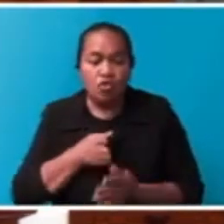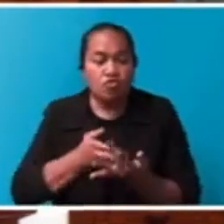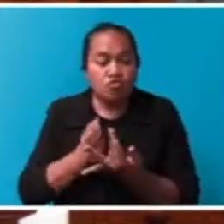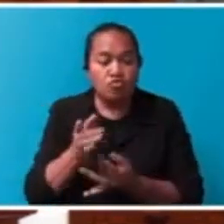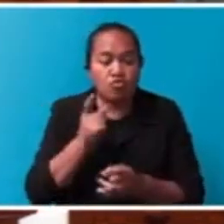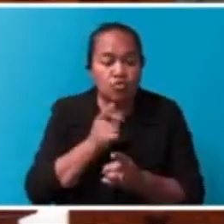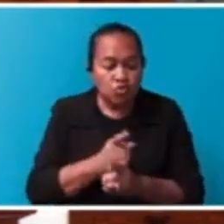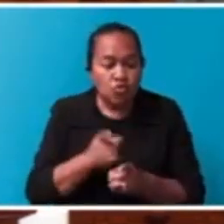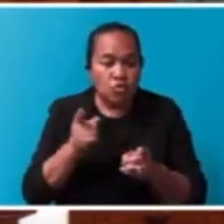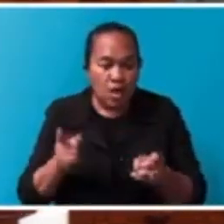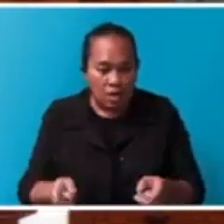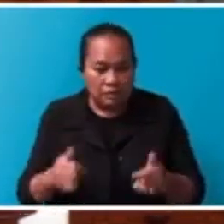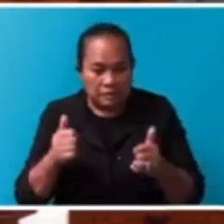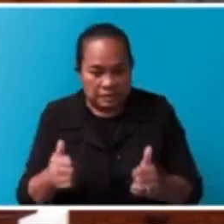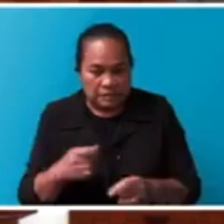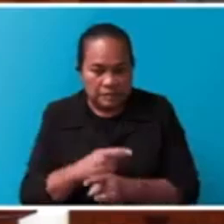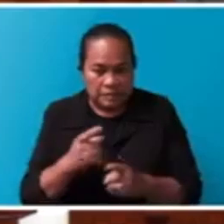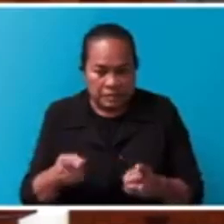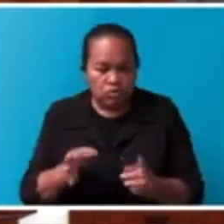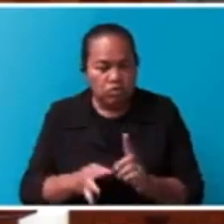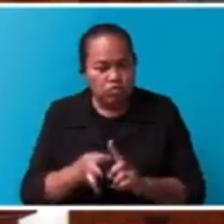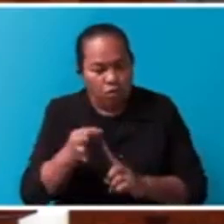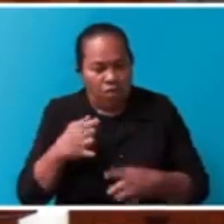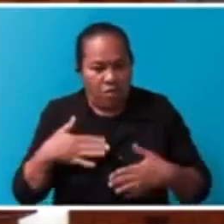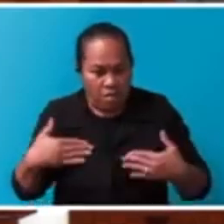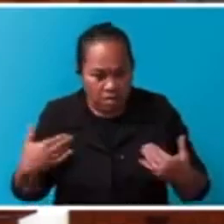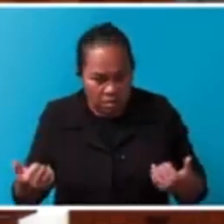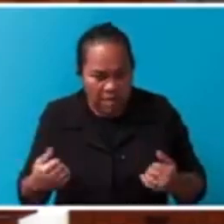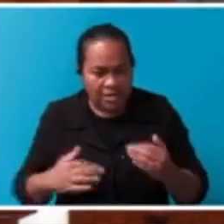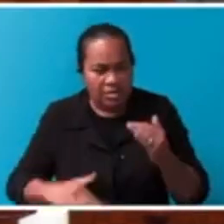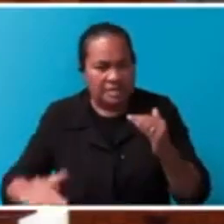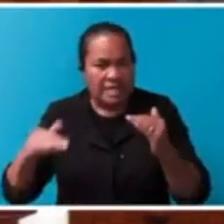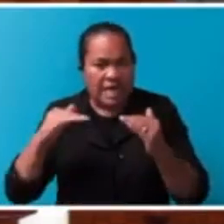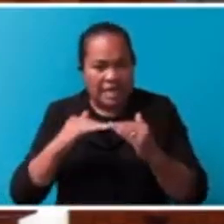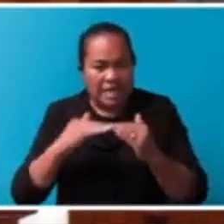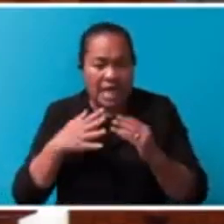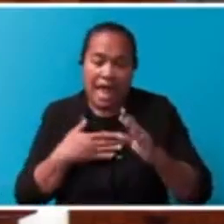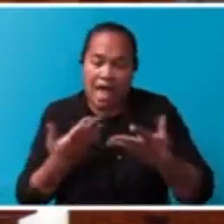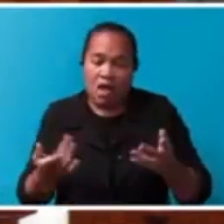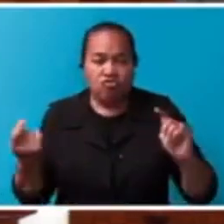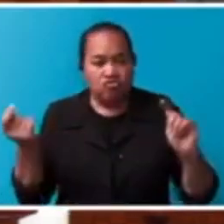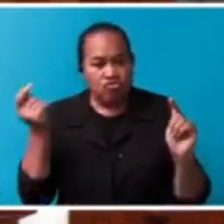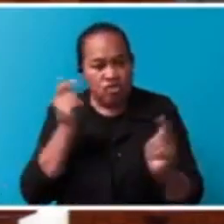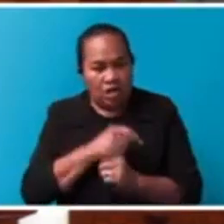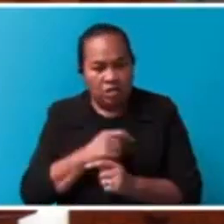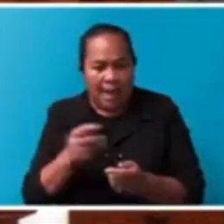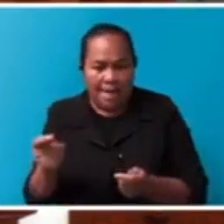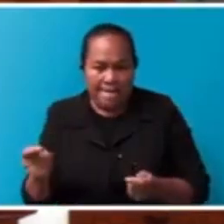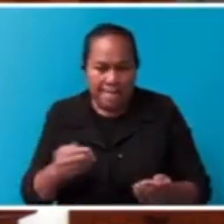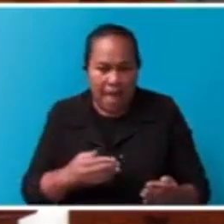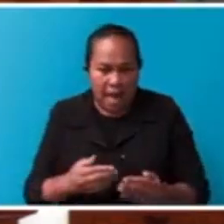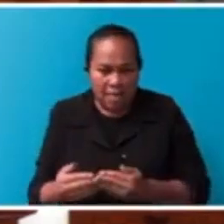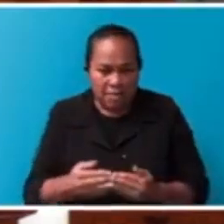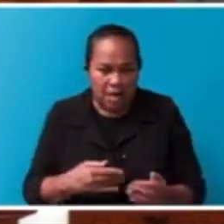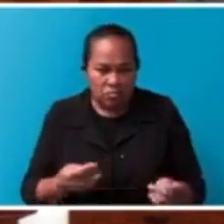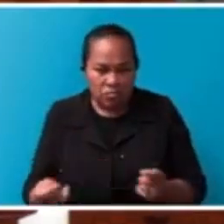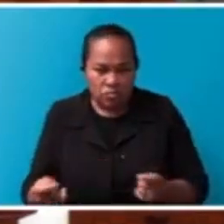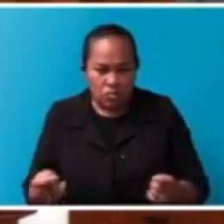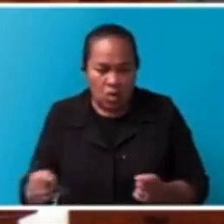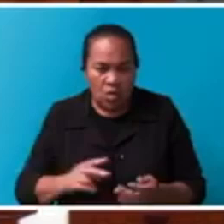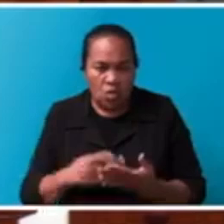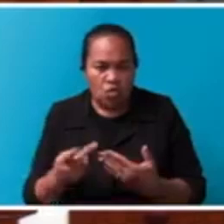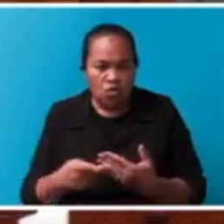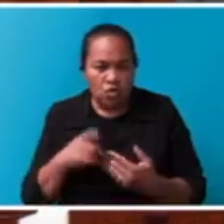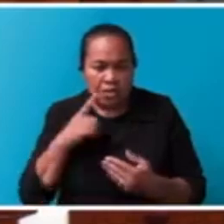practical, improving well-being standard. Our change management program had re-established